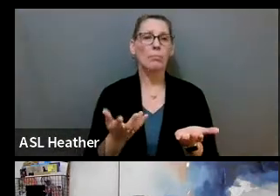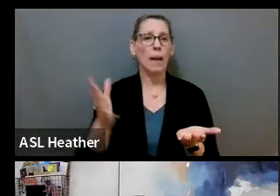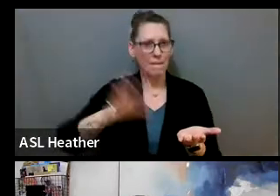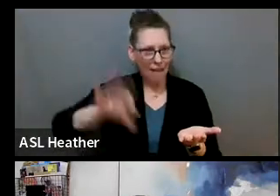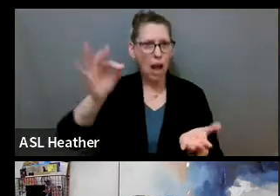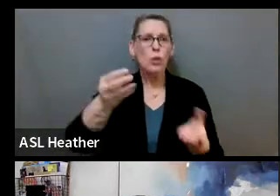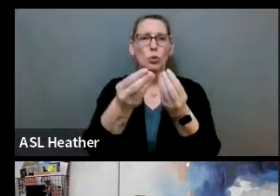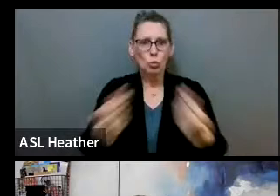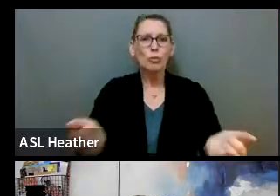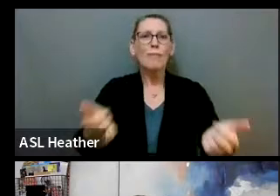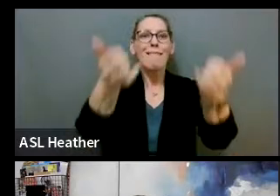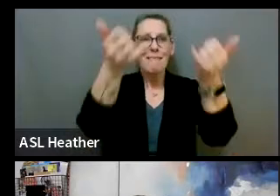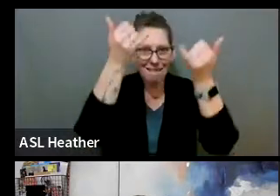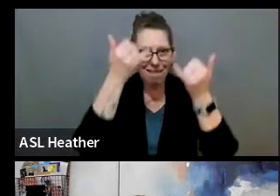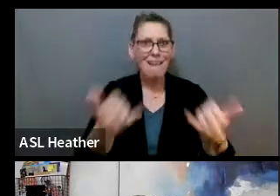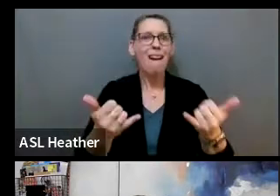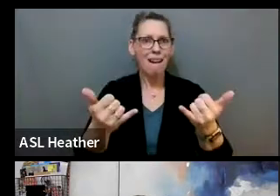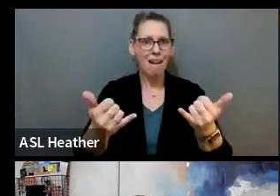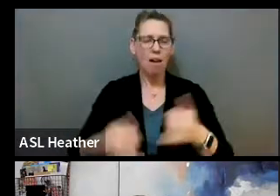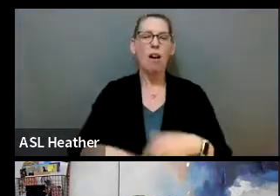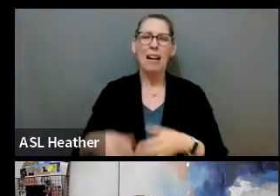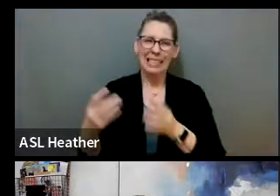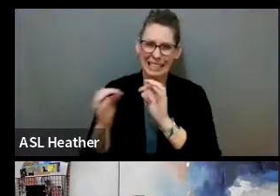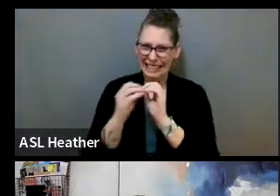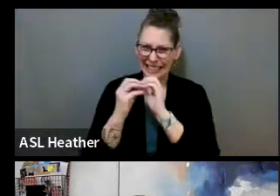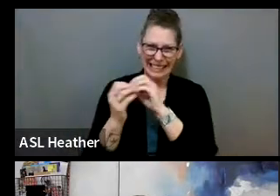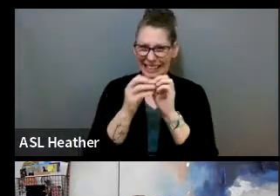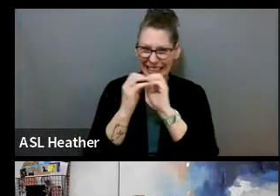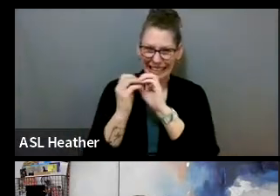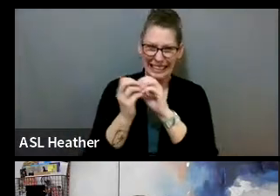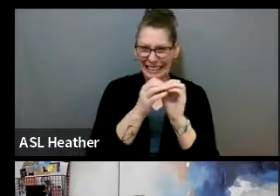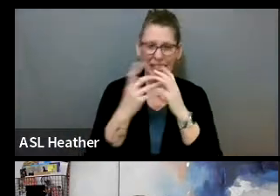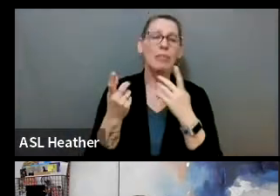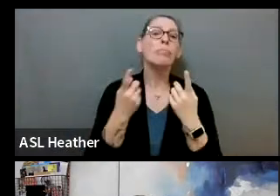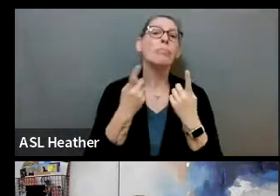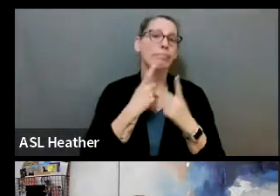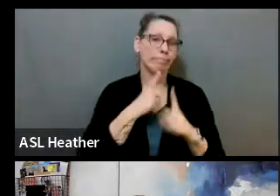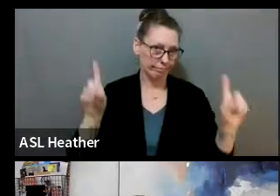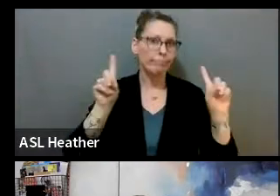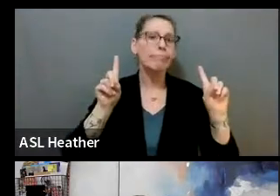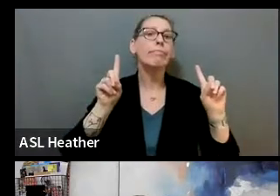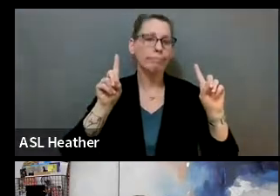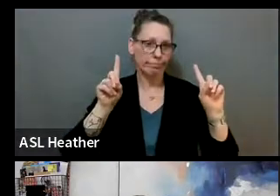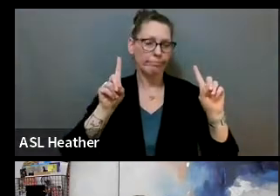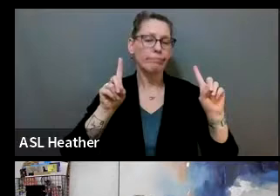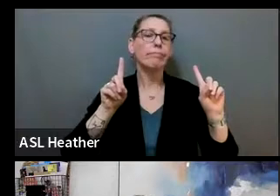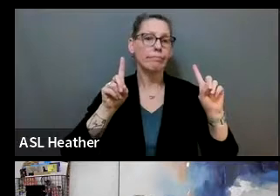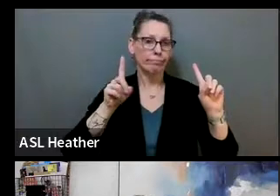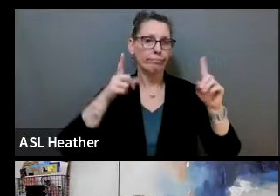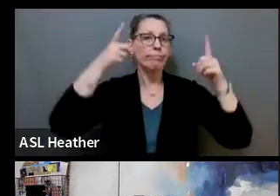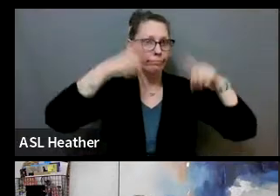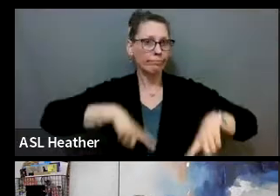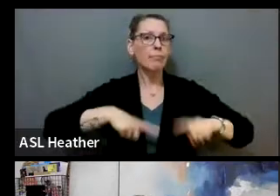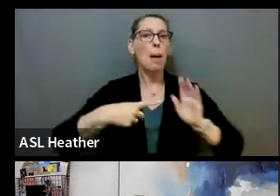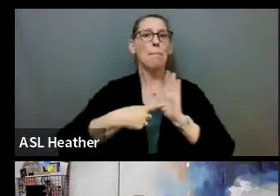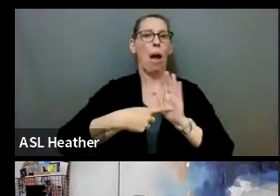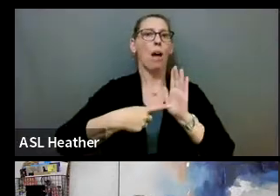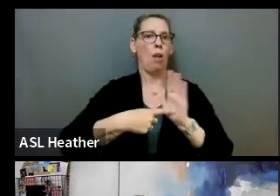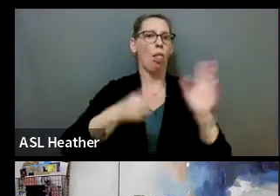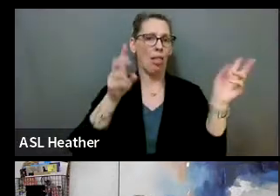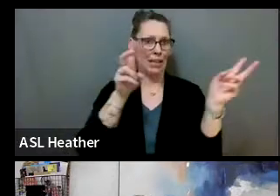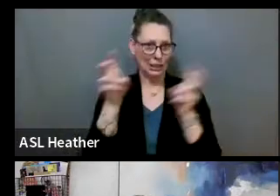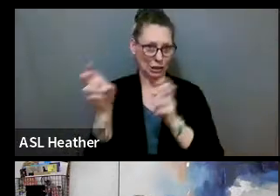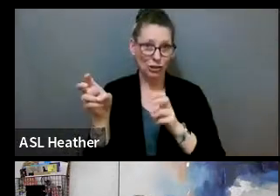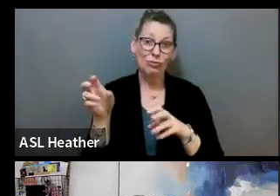now. So we did. We have reached resolution on the modeling issue. And